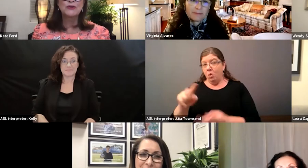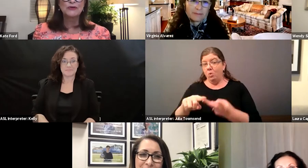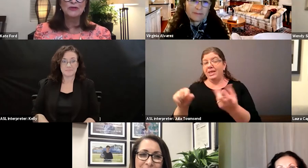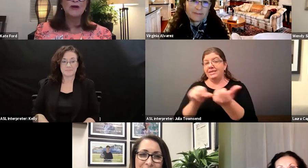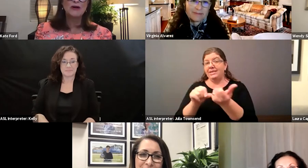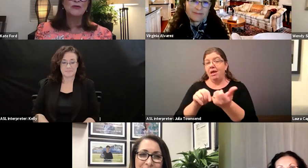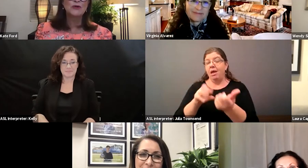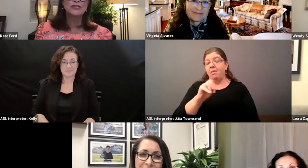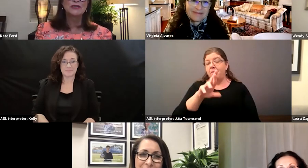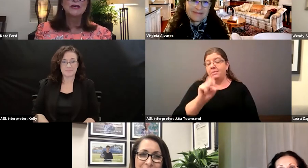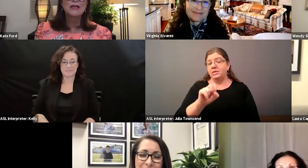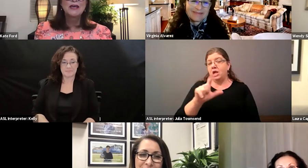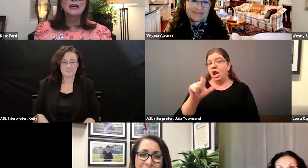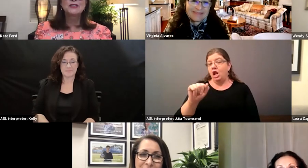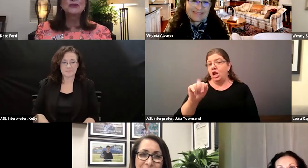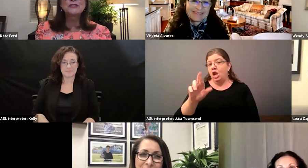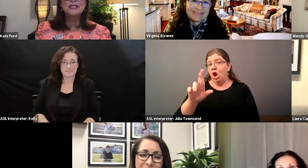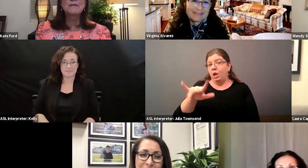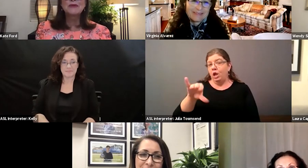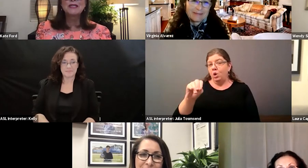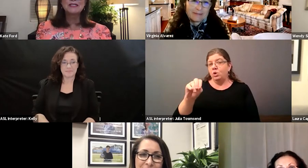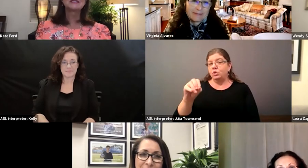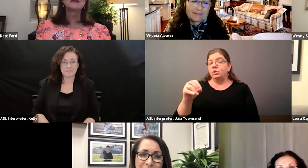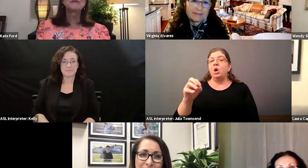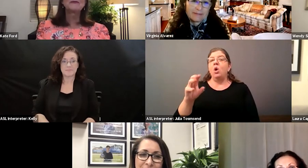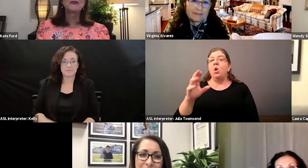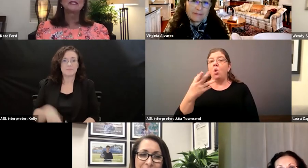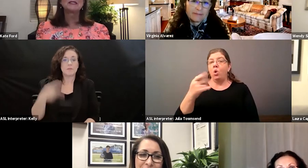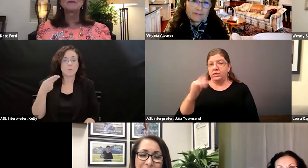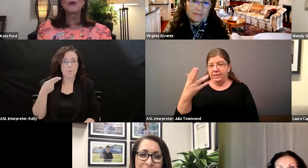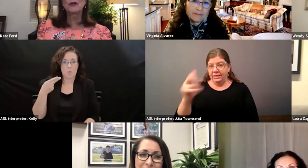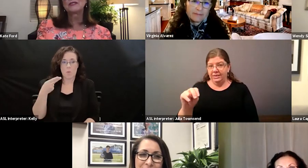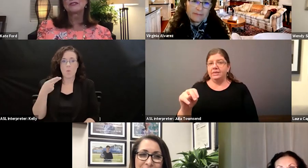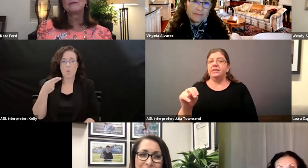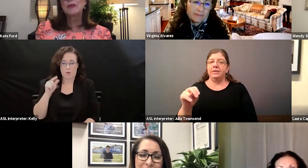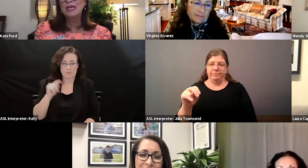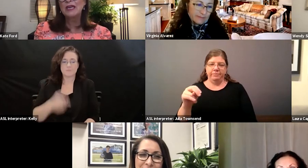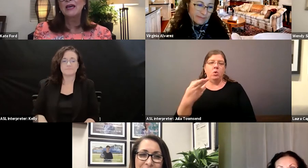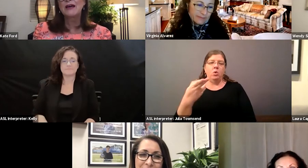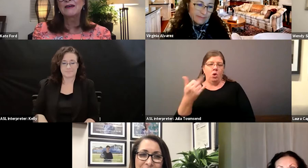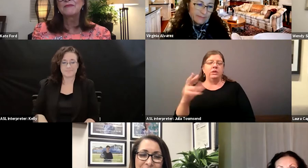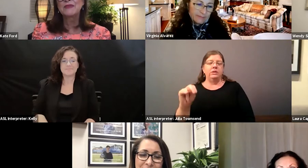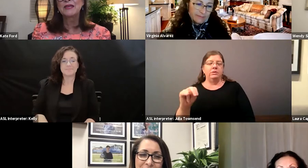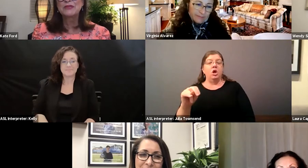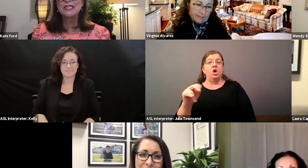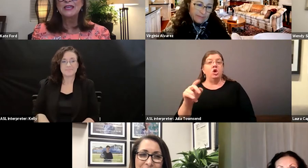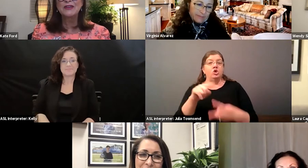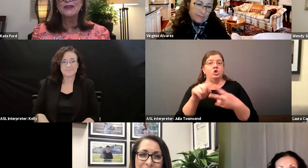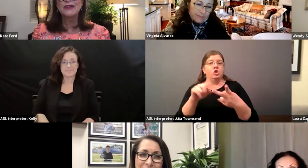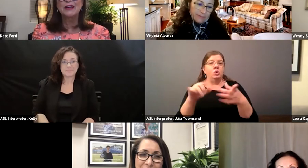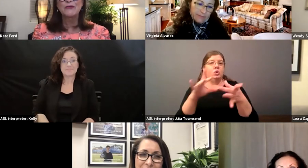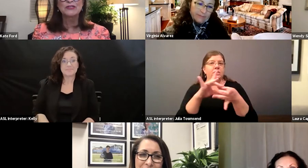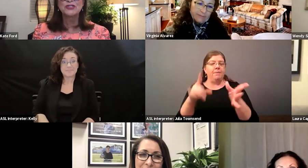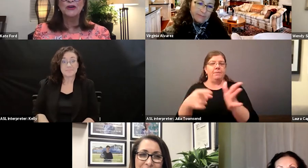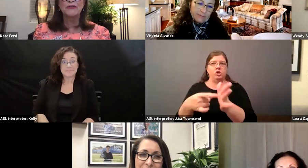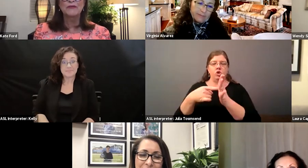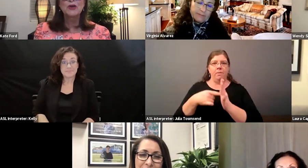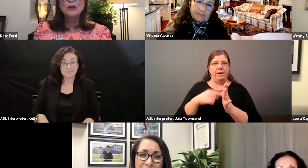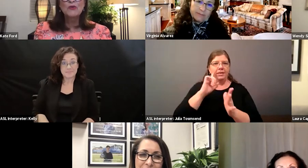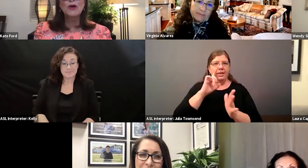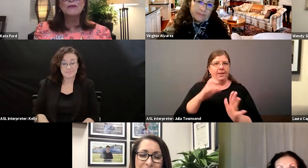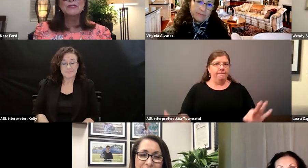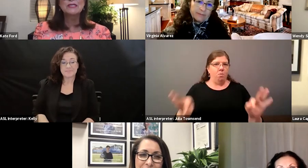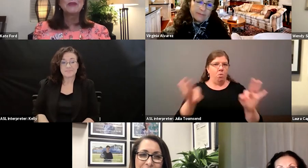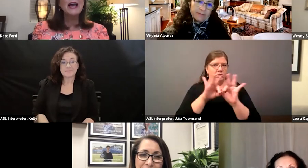larios two statements exemplify its importance to me uh in particular and i want to share